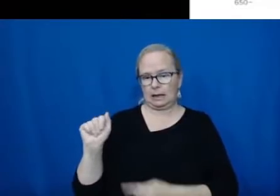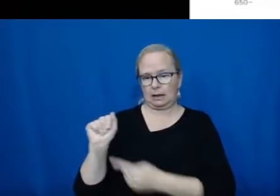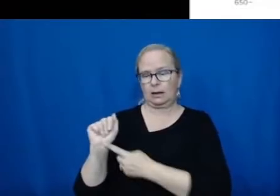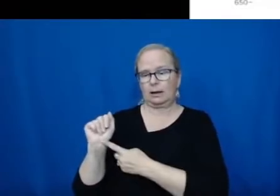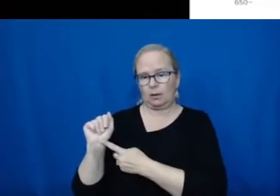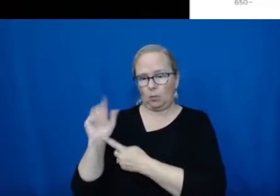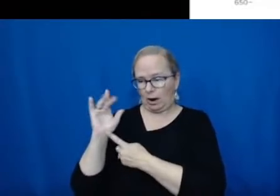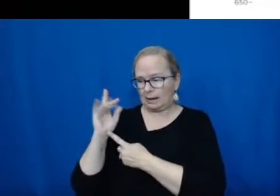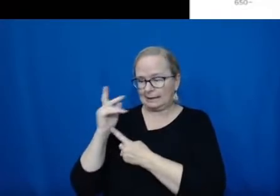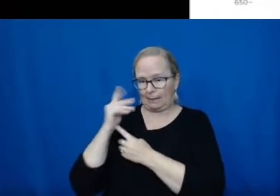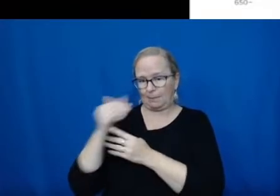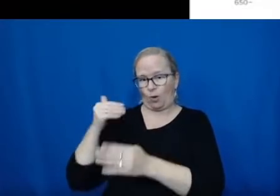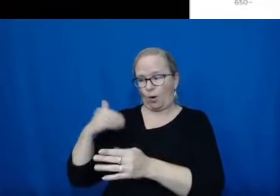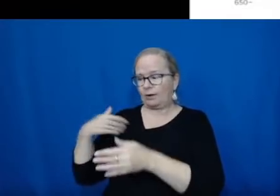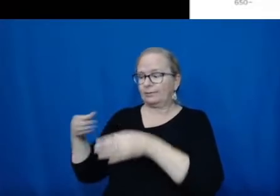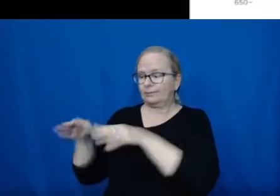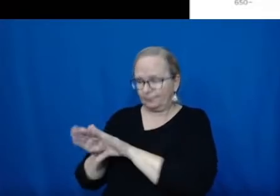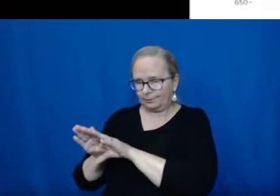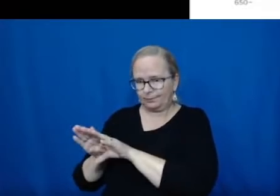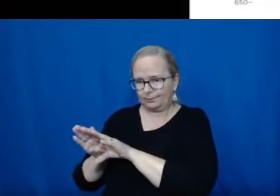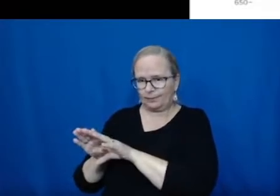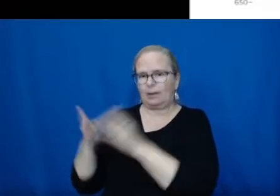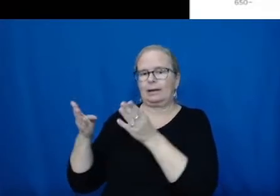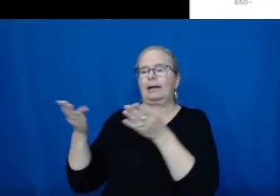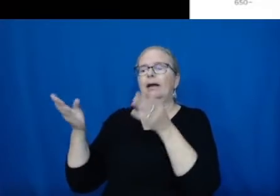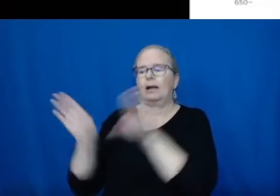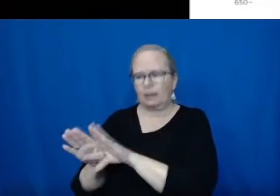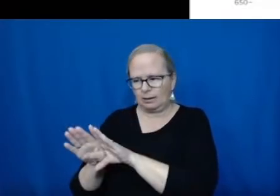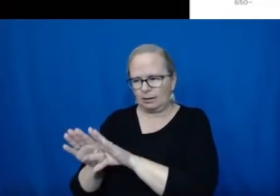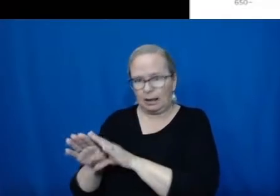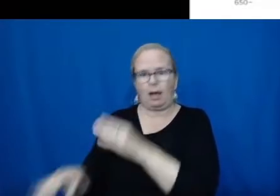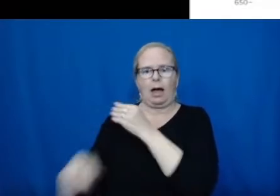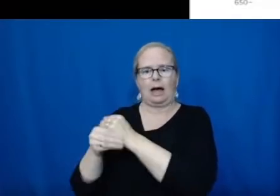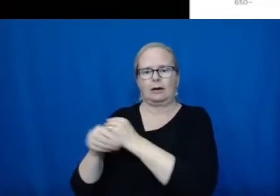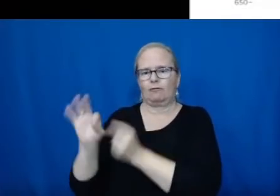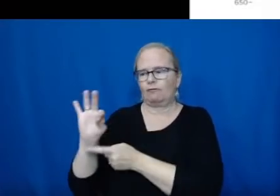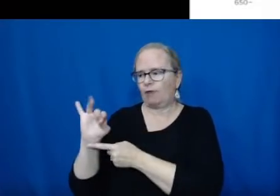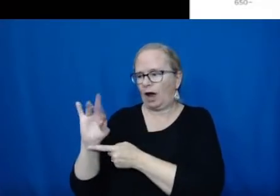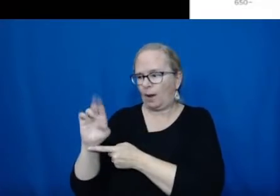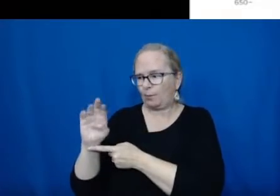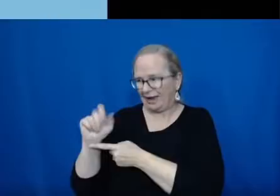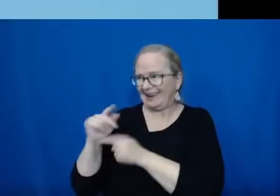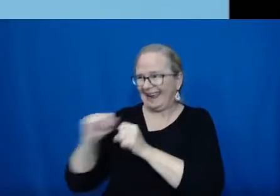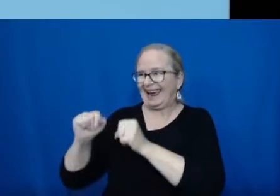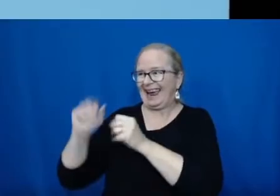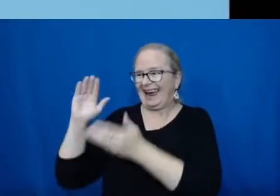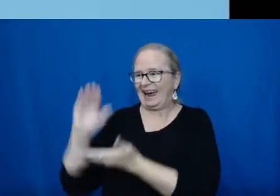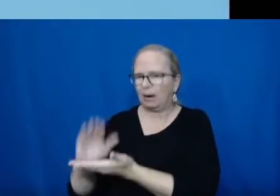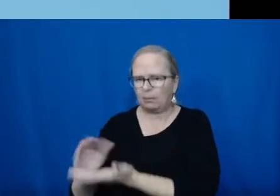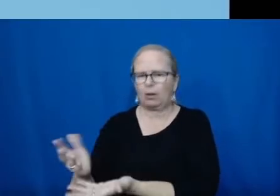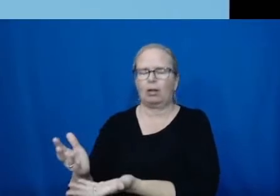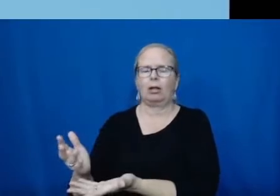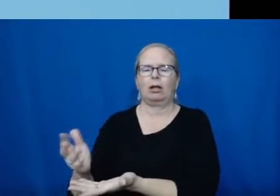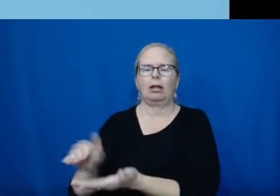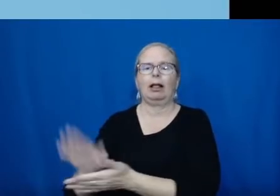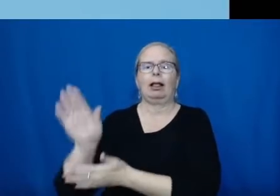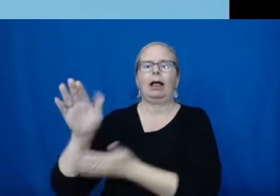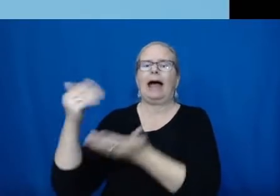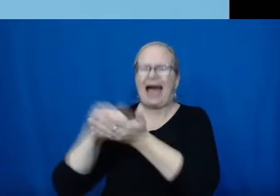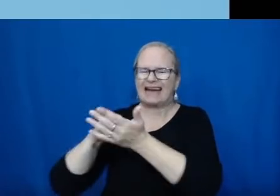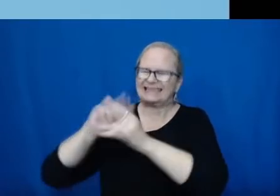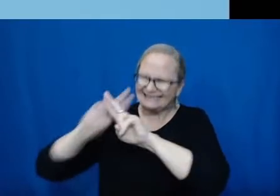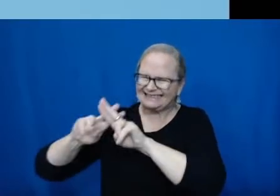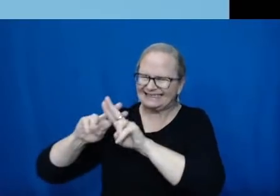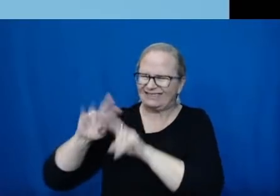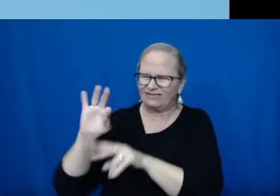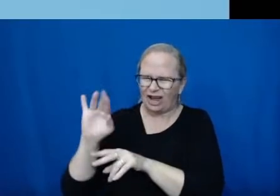had cases going down after the shutdown. And there is some criticism of shutdowns in the way that, okay, we had shutdowns, and now we have